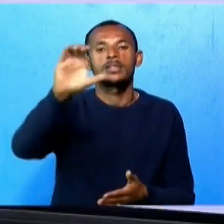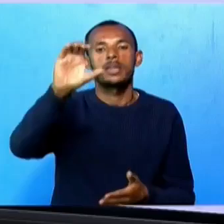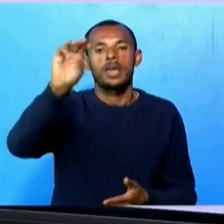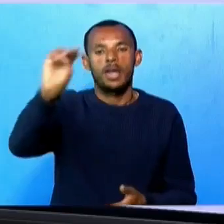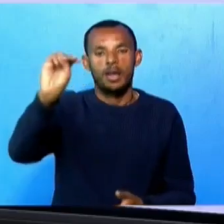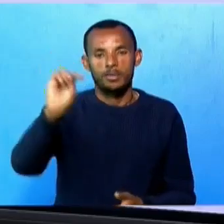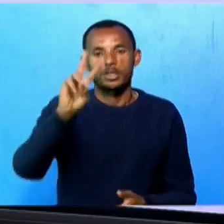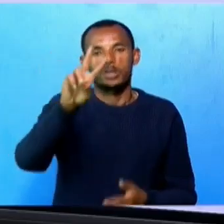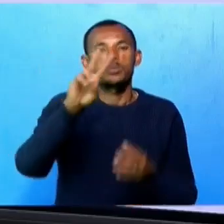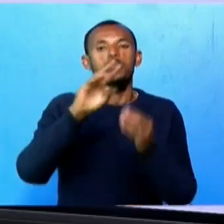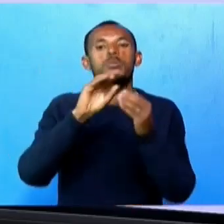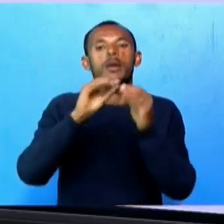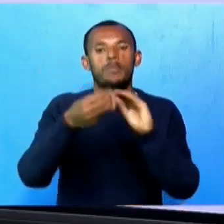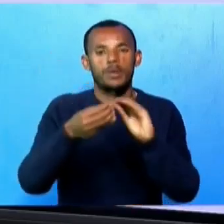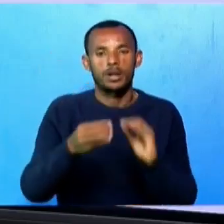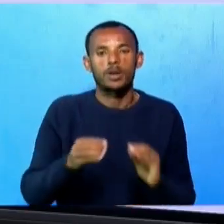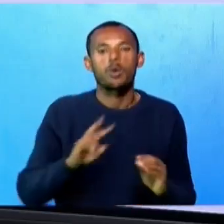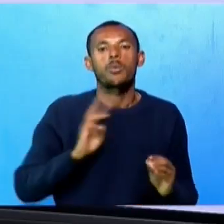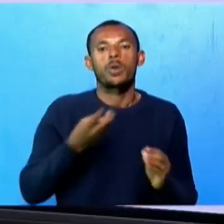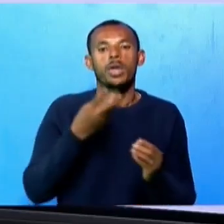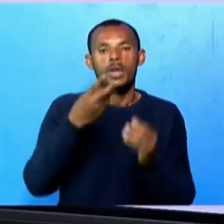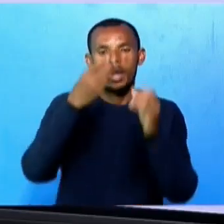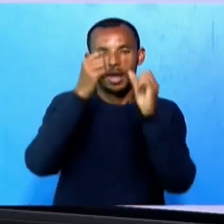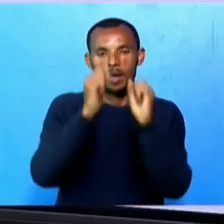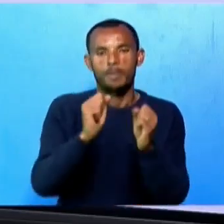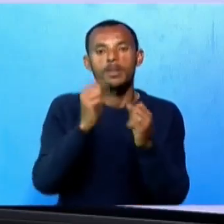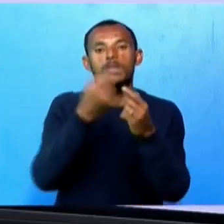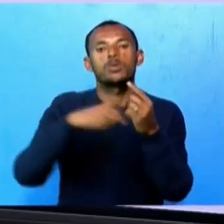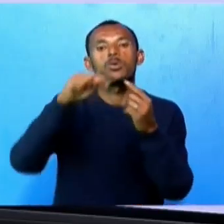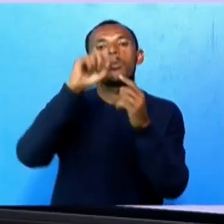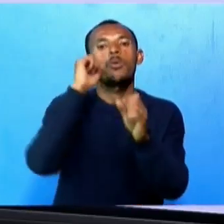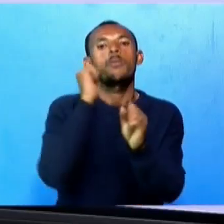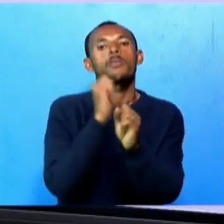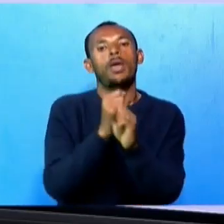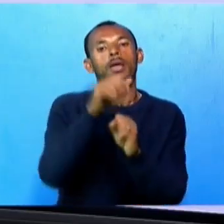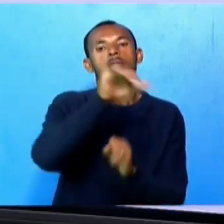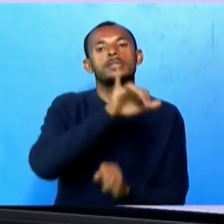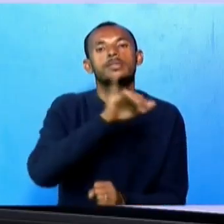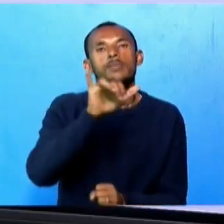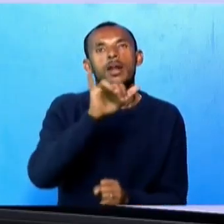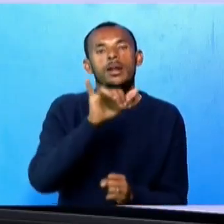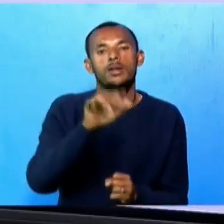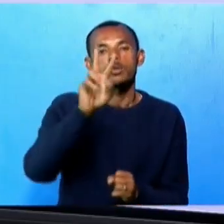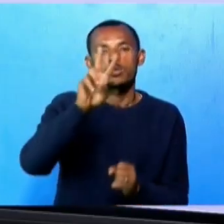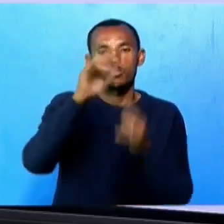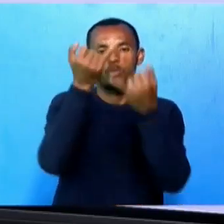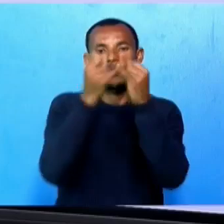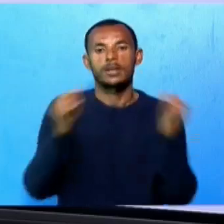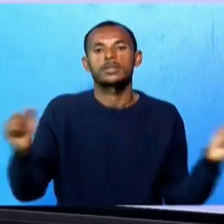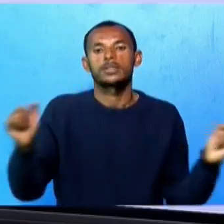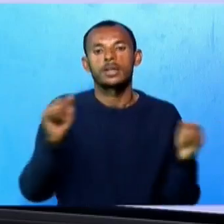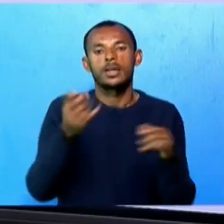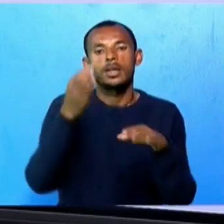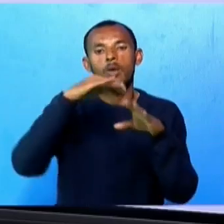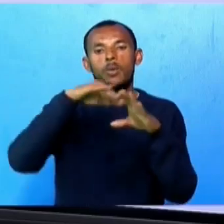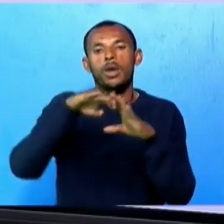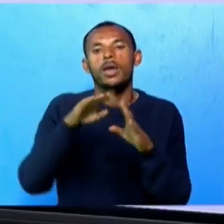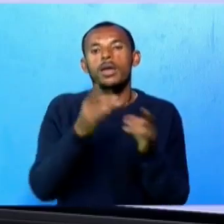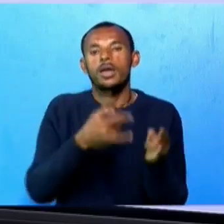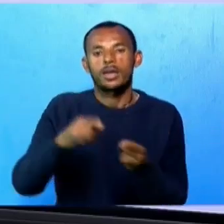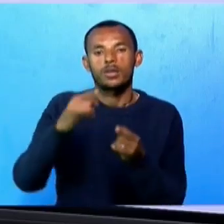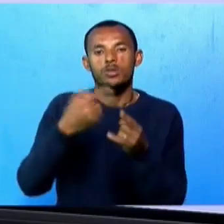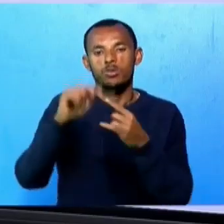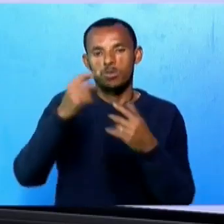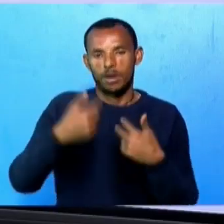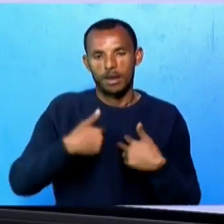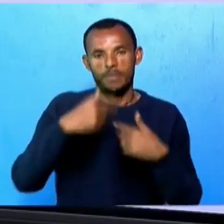two numbers, we were able to make similar the two fractions in a way to have the